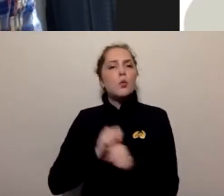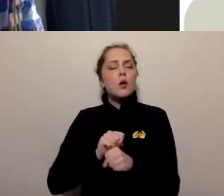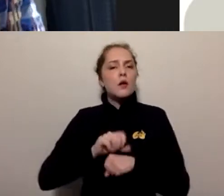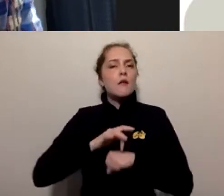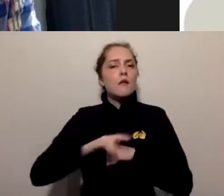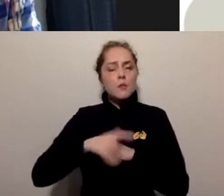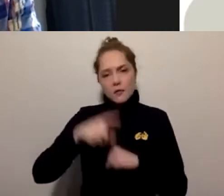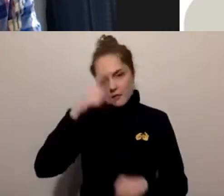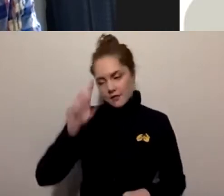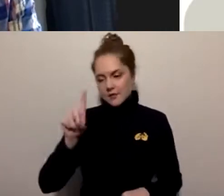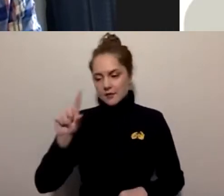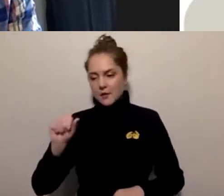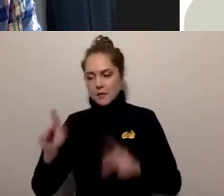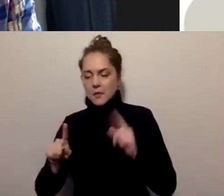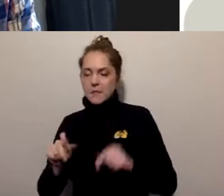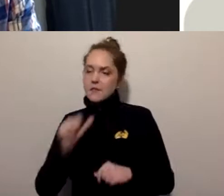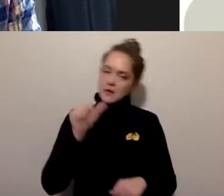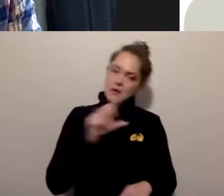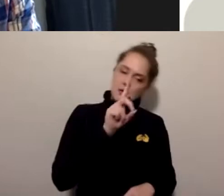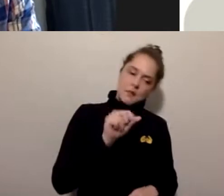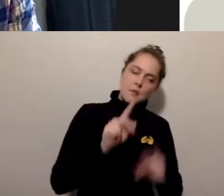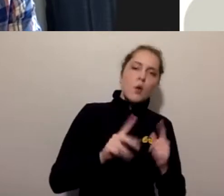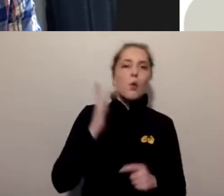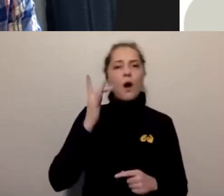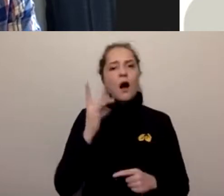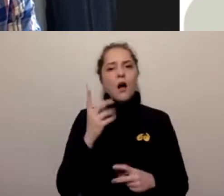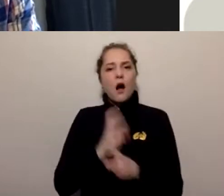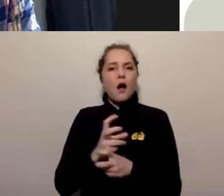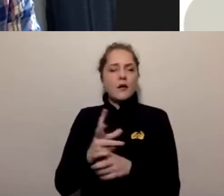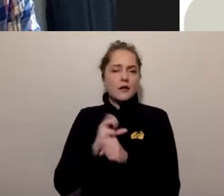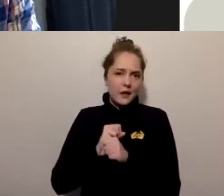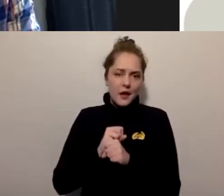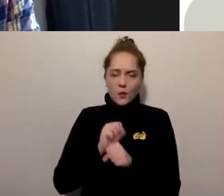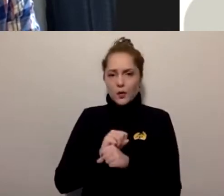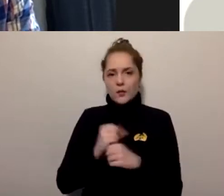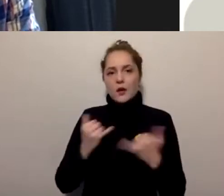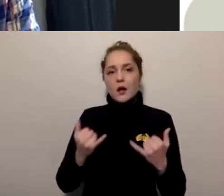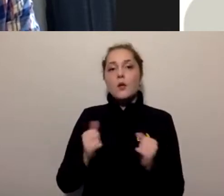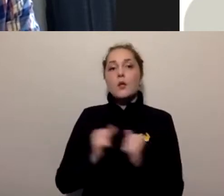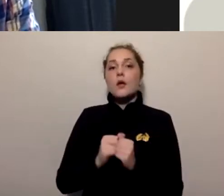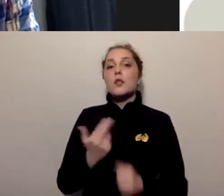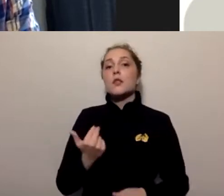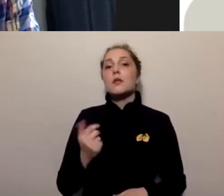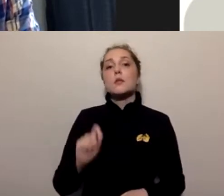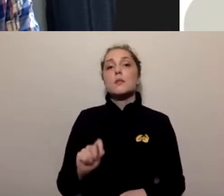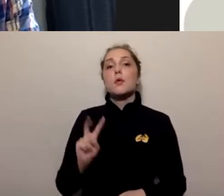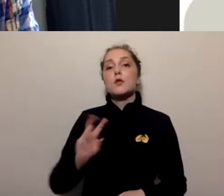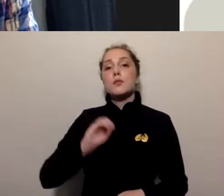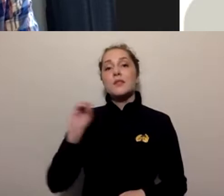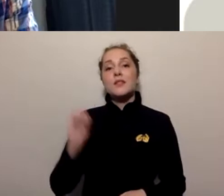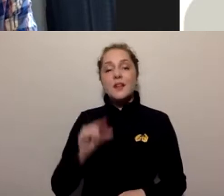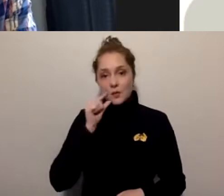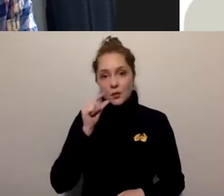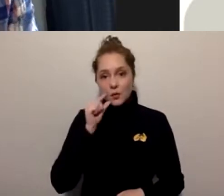and non-disabled people, and why are jobs hard to get right now? So it gets, with 13.2% of San Antonians living